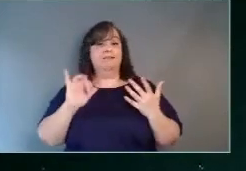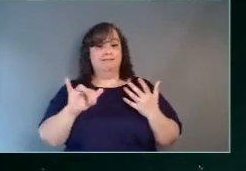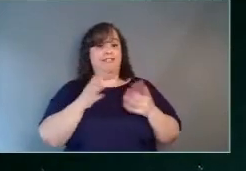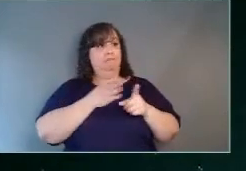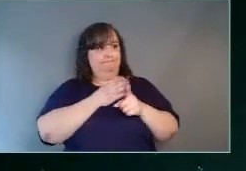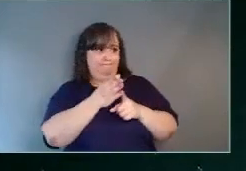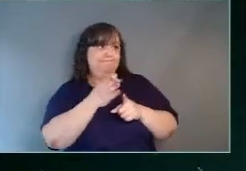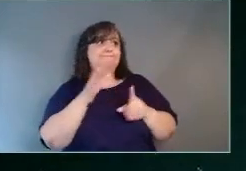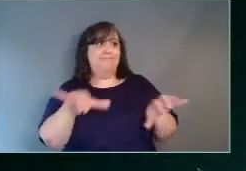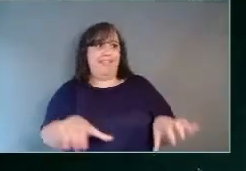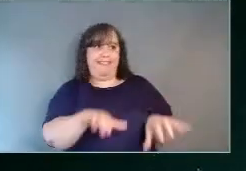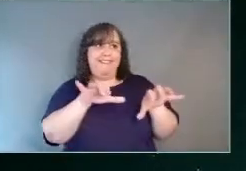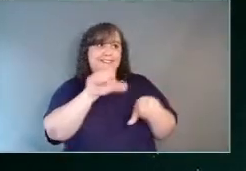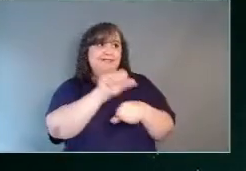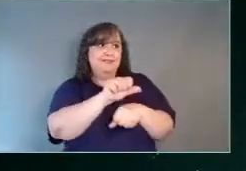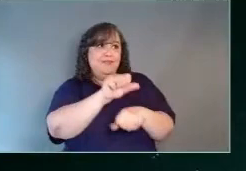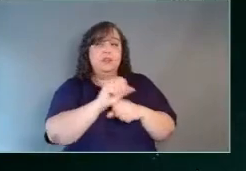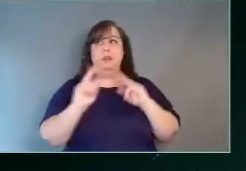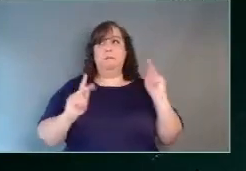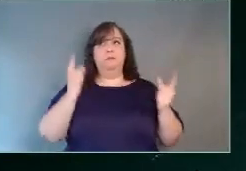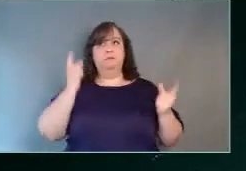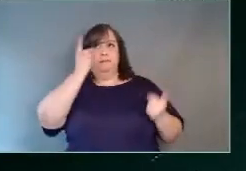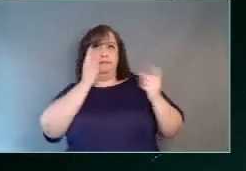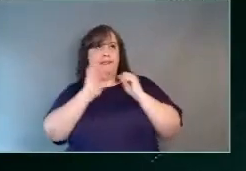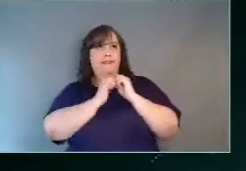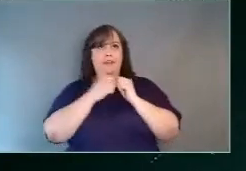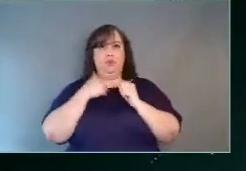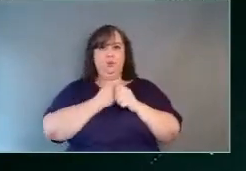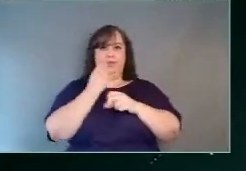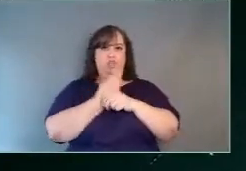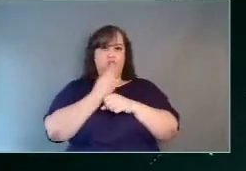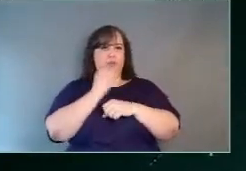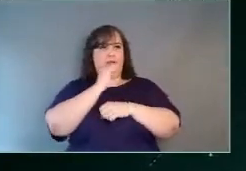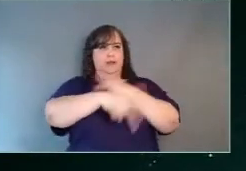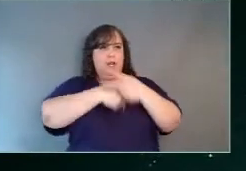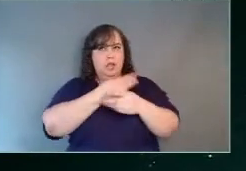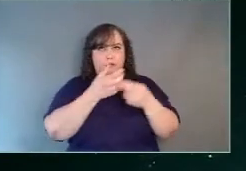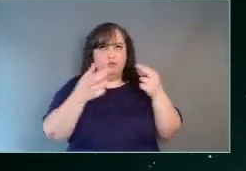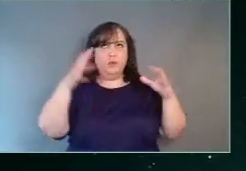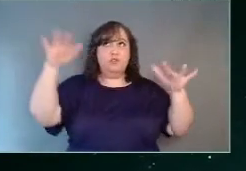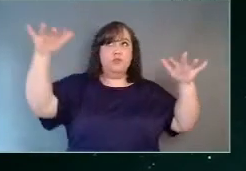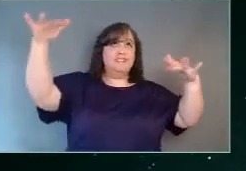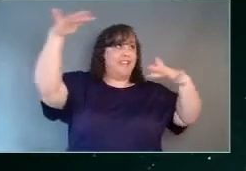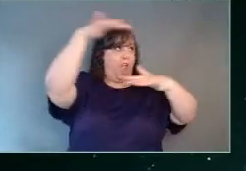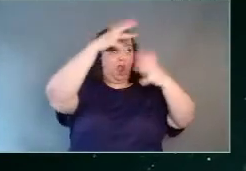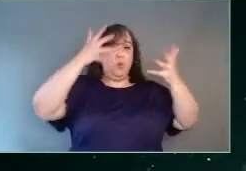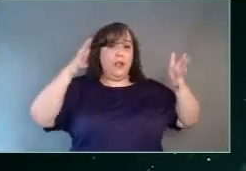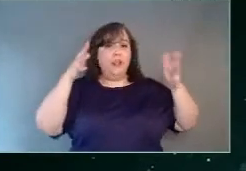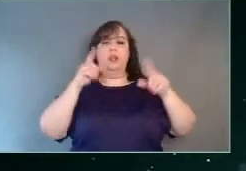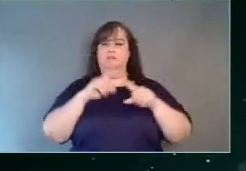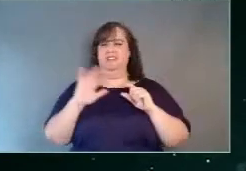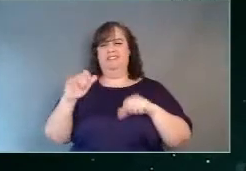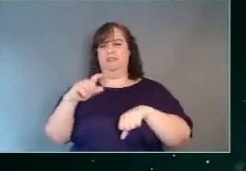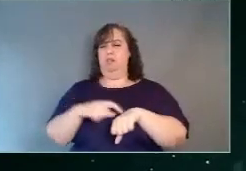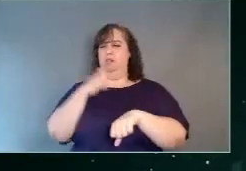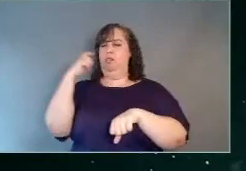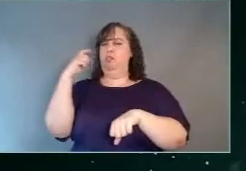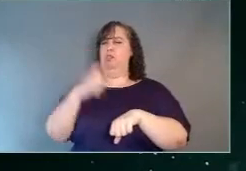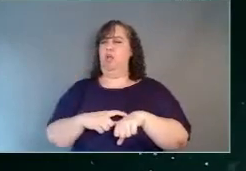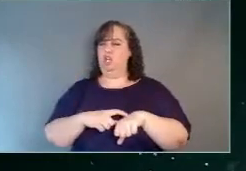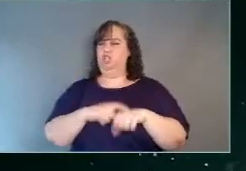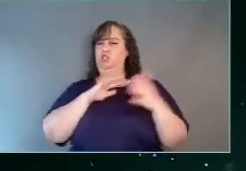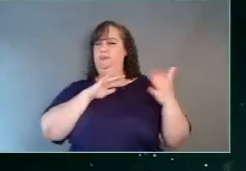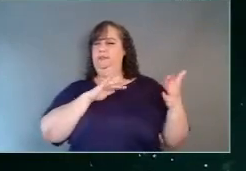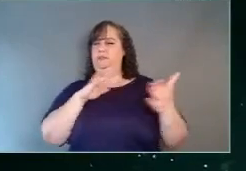people are thinking about how to utilize resources out there in space. But that, I think, is more of a long-term study rather